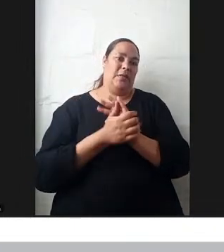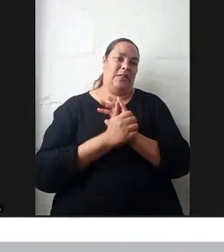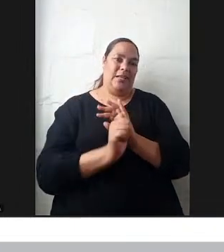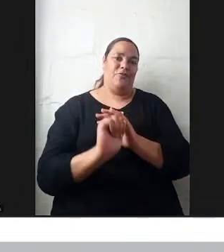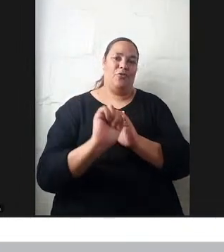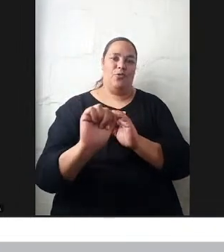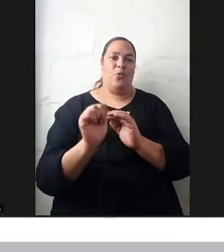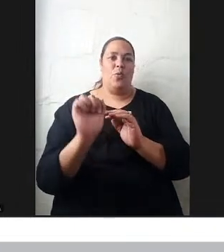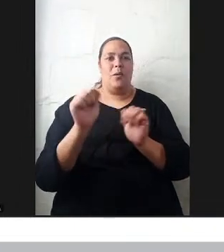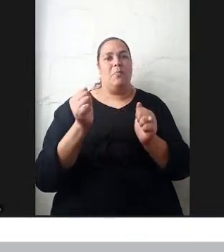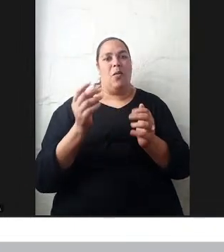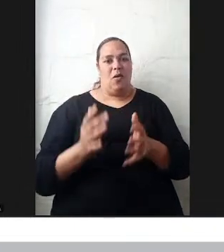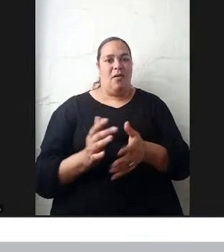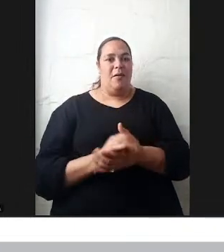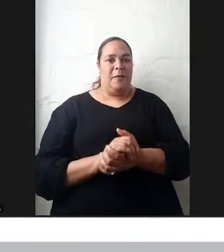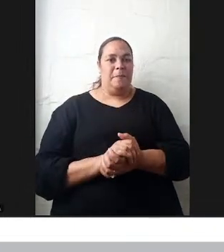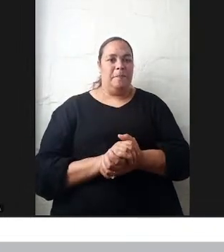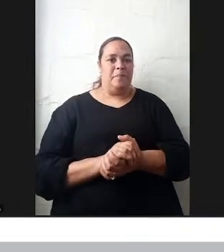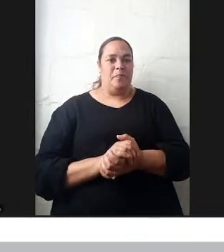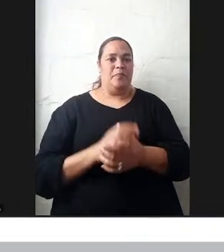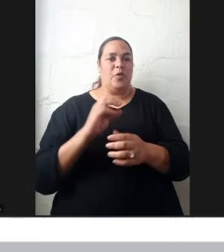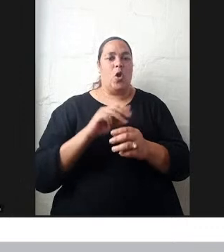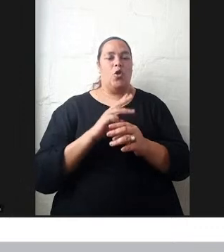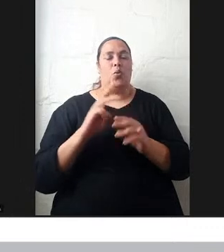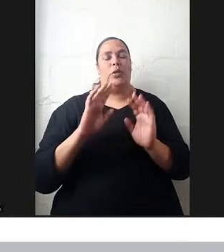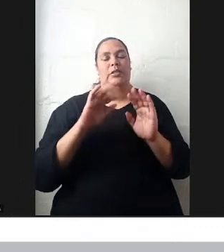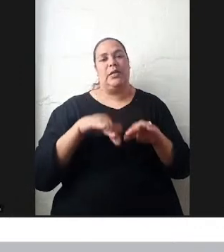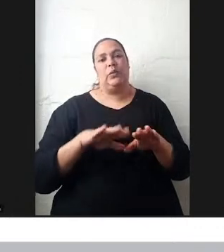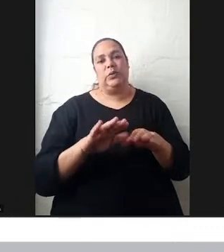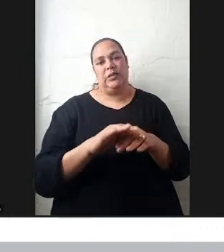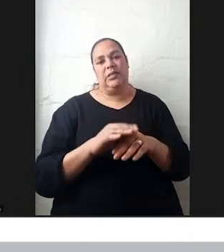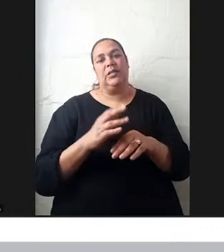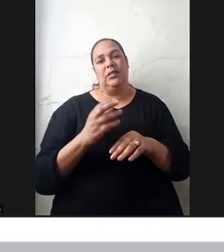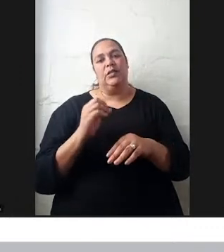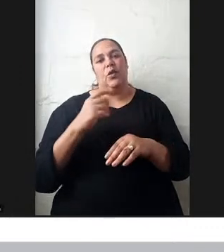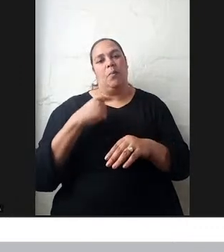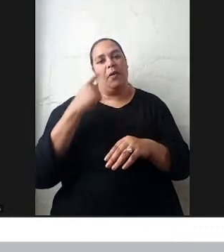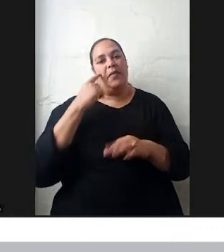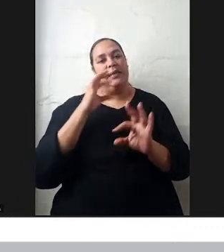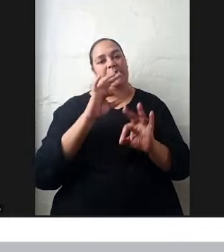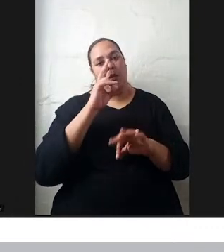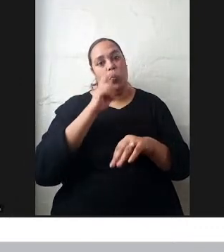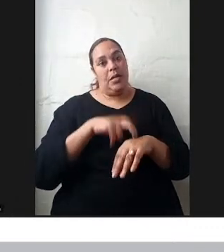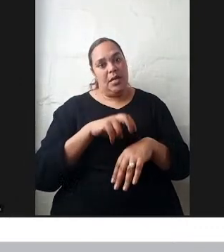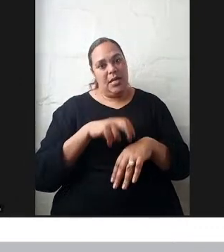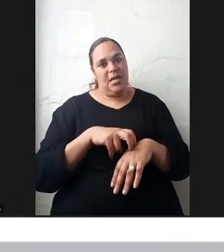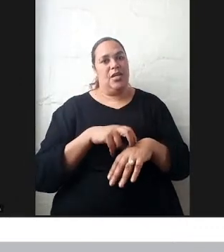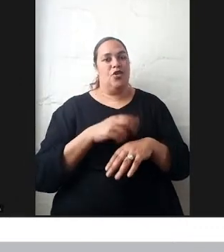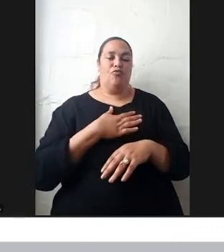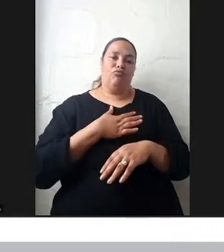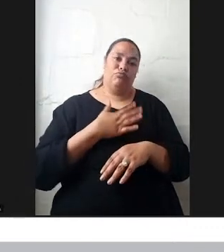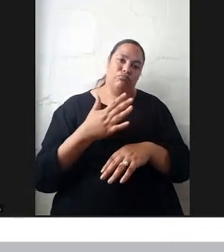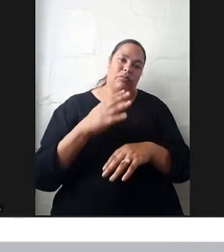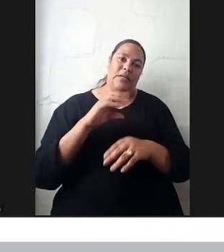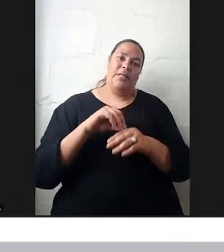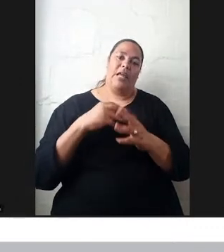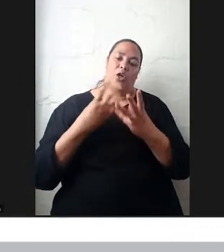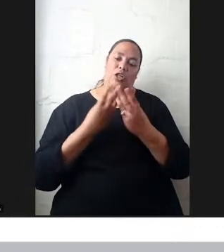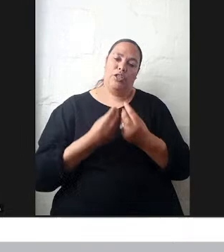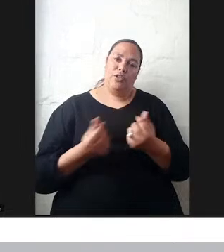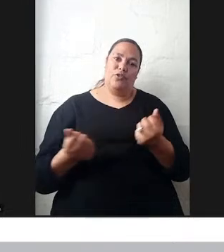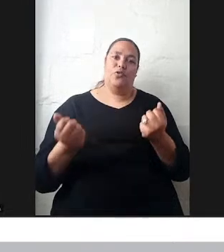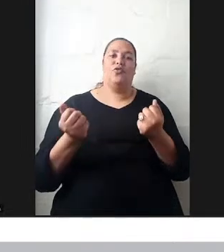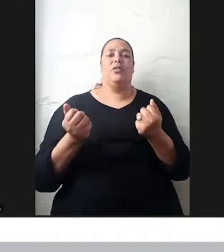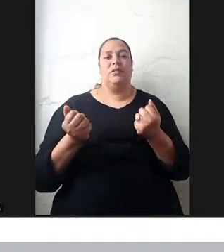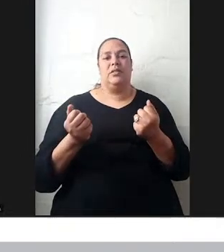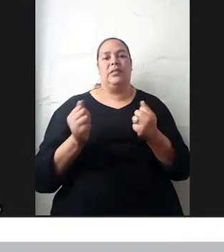employer on the West Coast. And I think we need to appreciate in our resolutions the